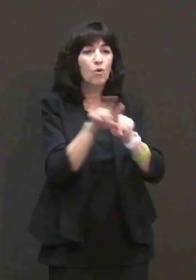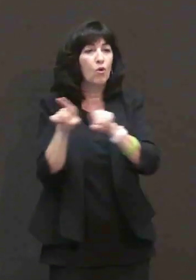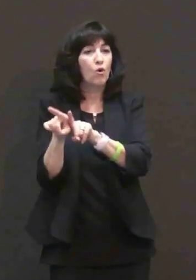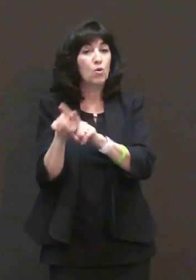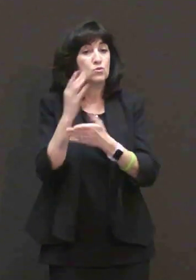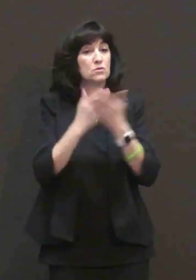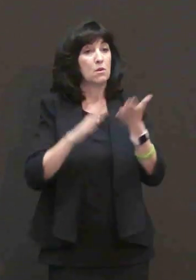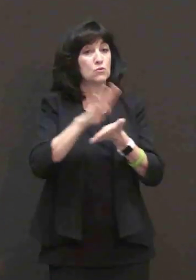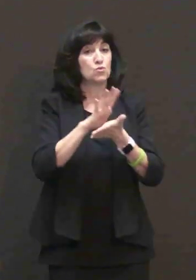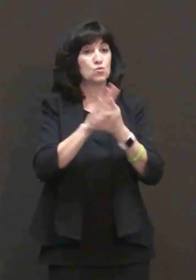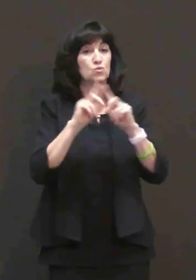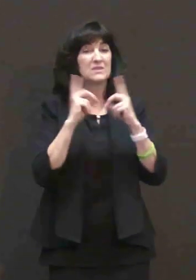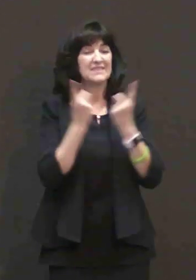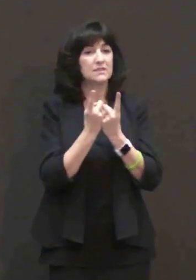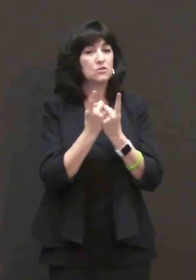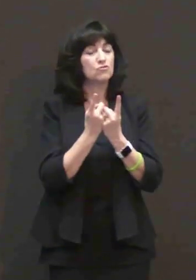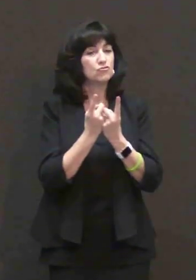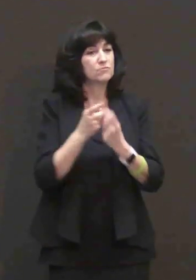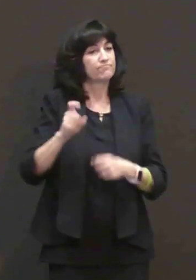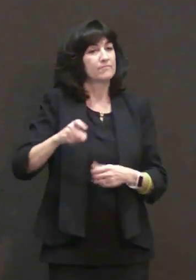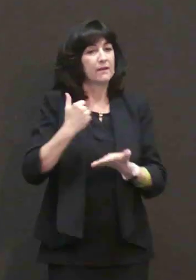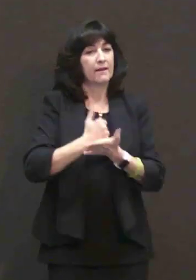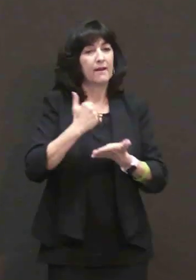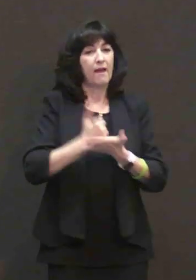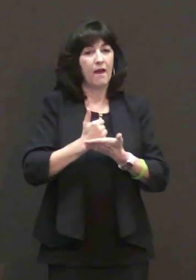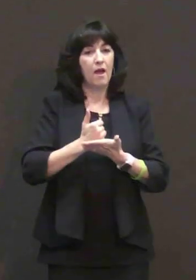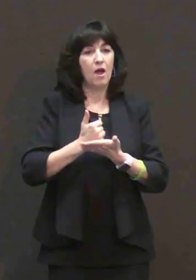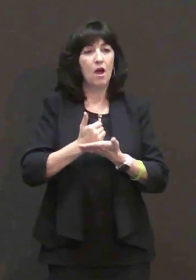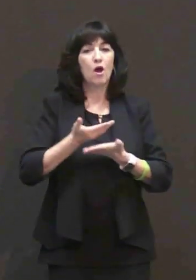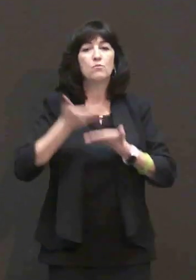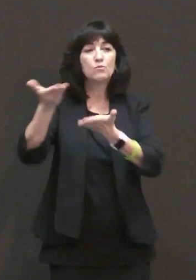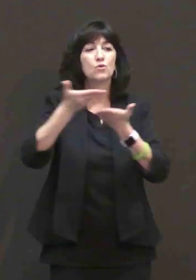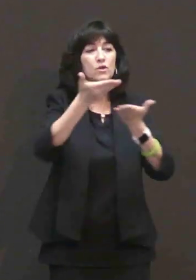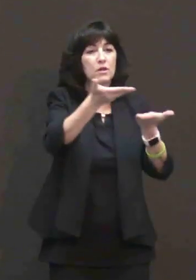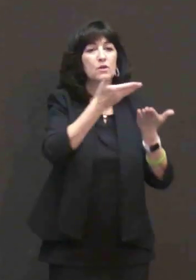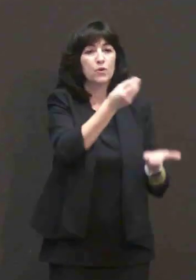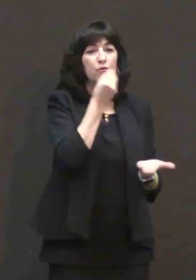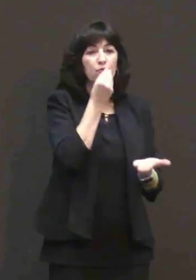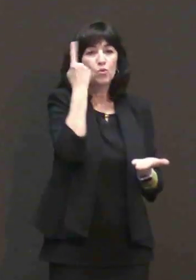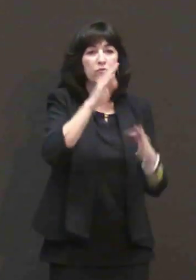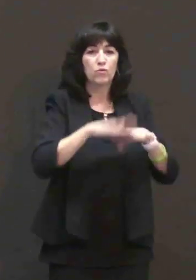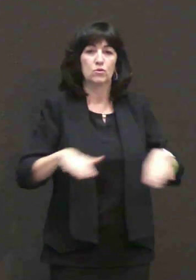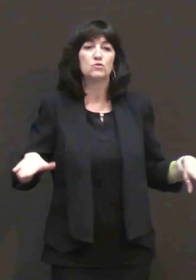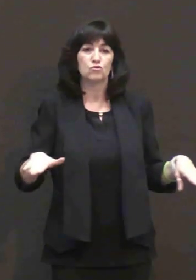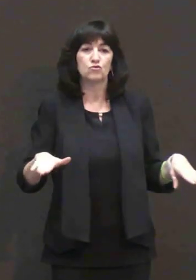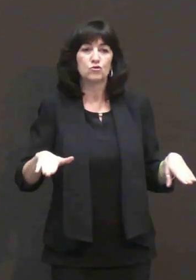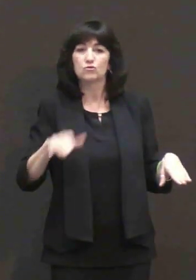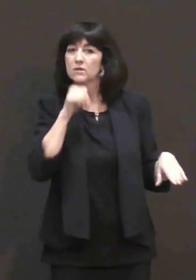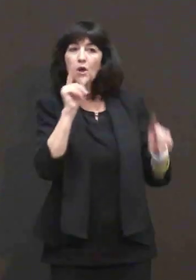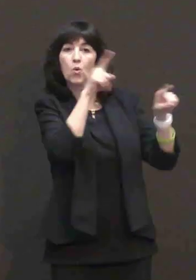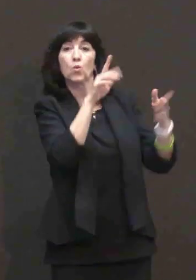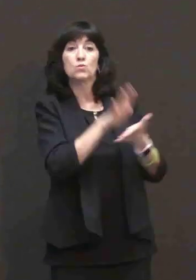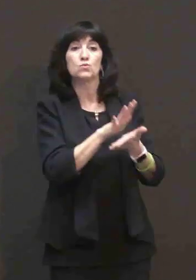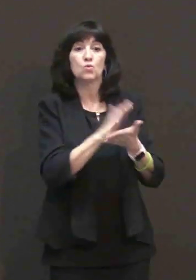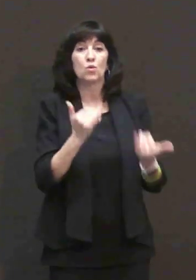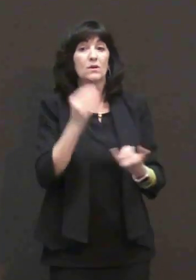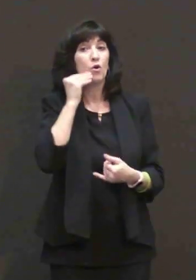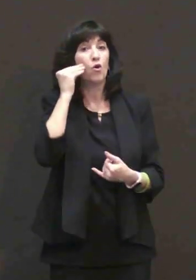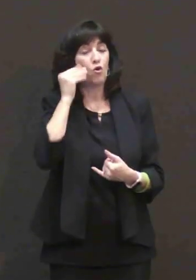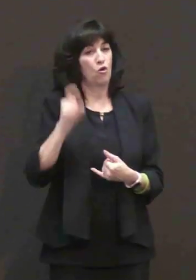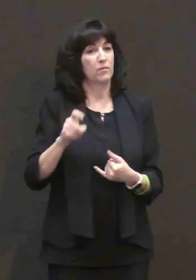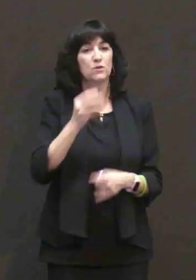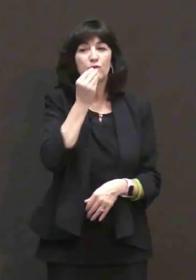are going to need some help with dropping off to make sure the children have their 2 meals a day that they're provided by the school districts. So we can't